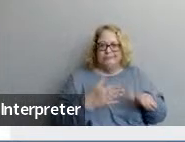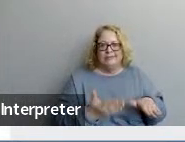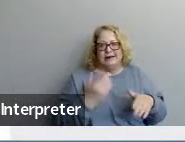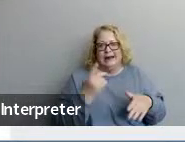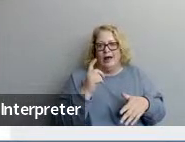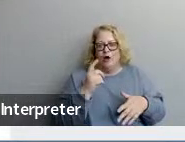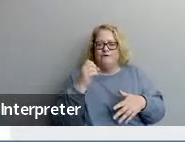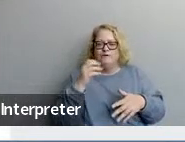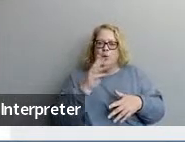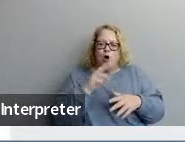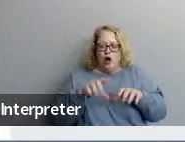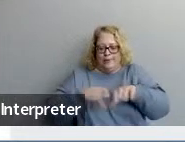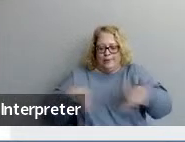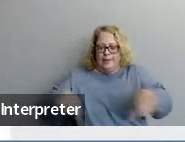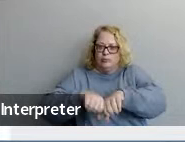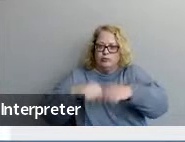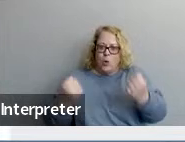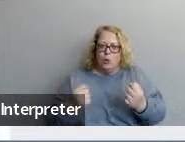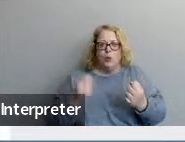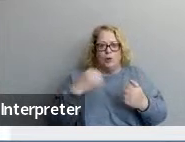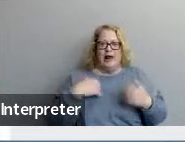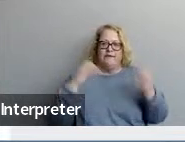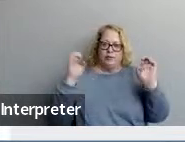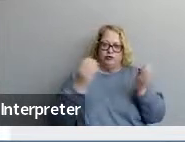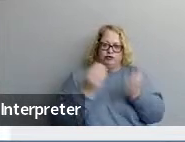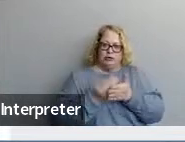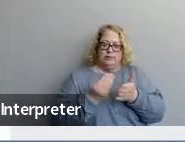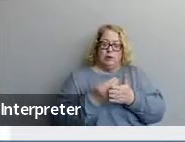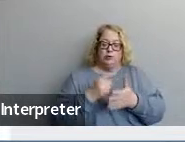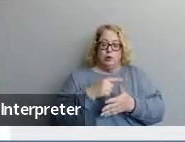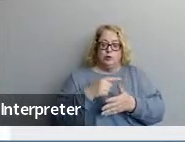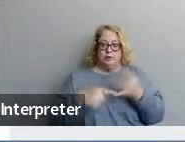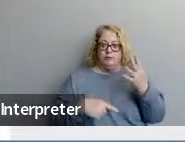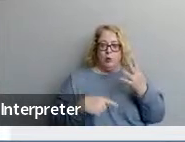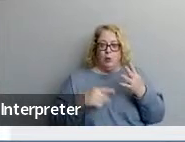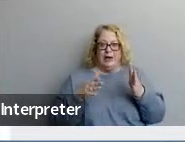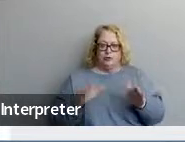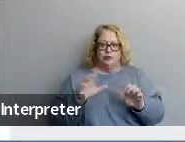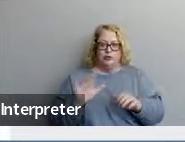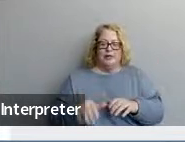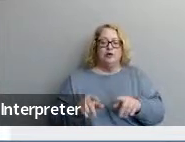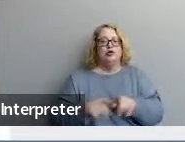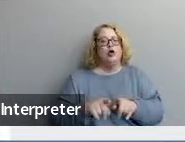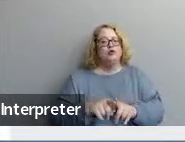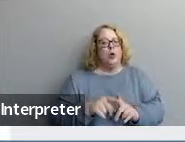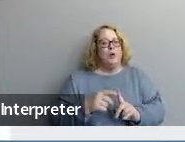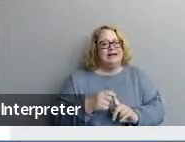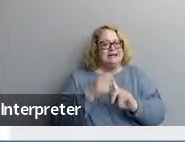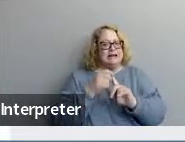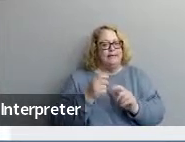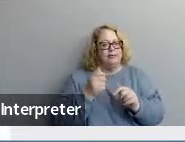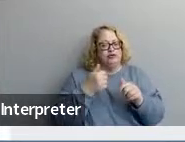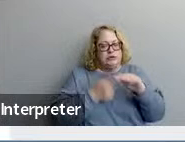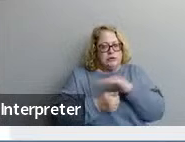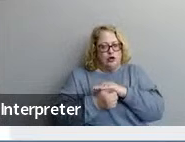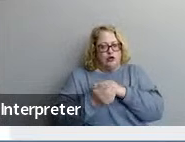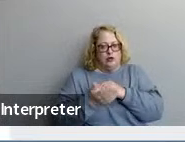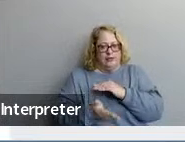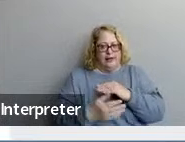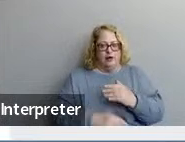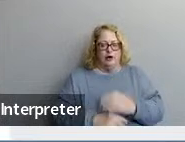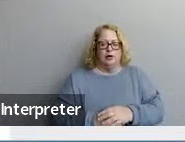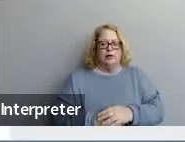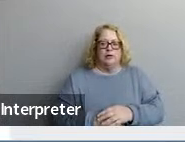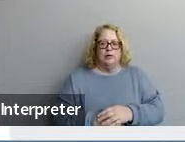work if a water main broke, we wouldn't have time to bid that. So those are the four ways that we can do that. There's also exceptions underneath there.